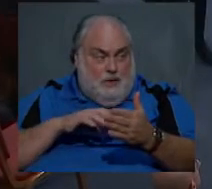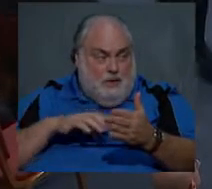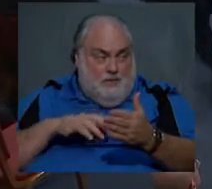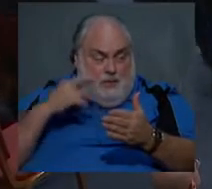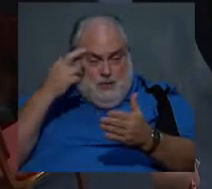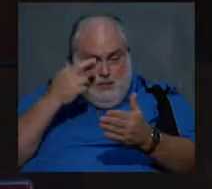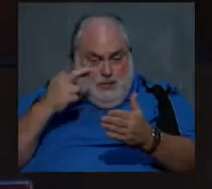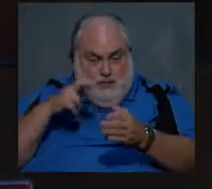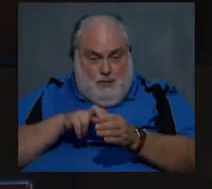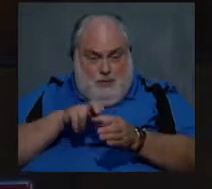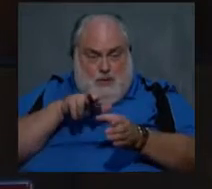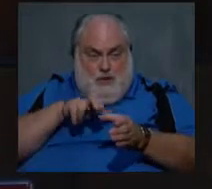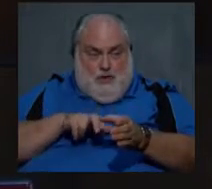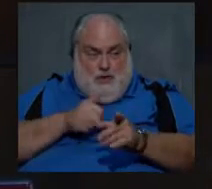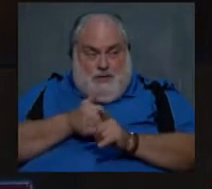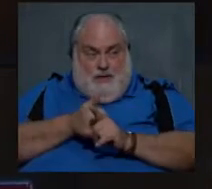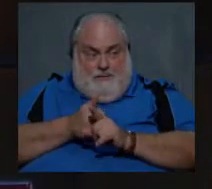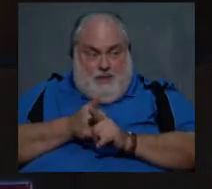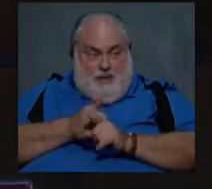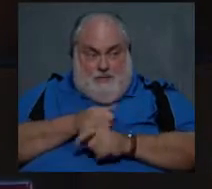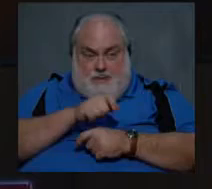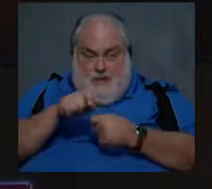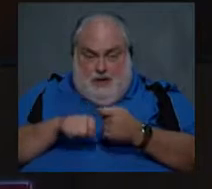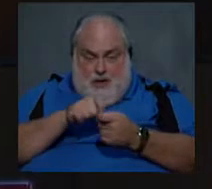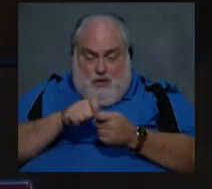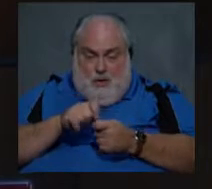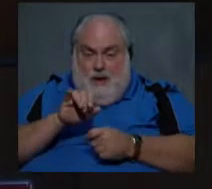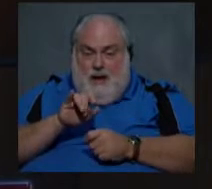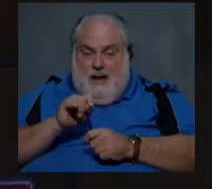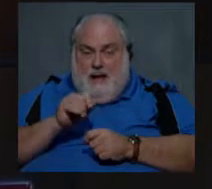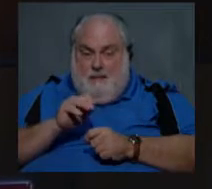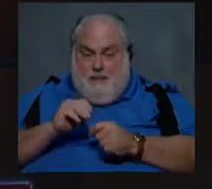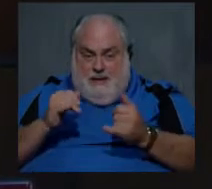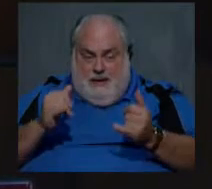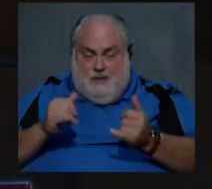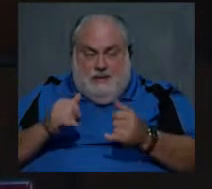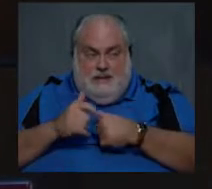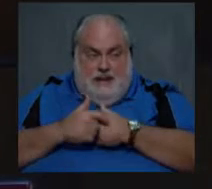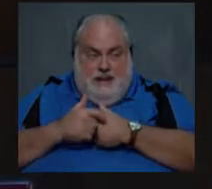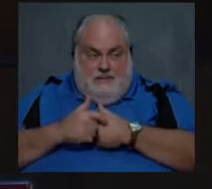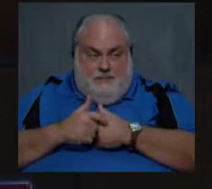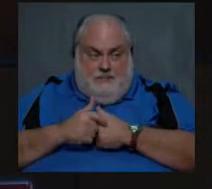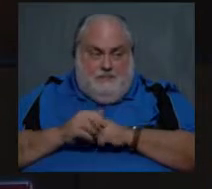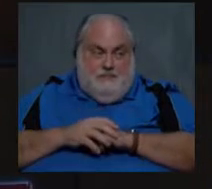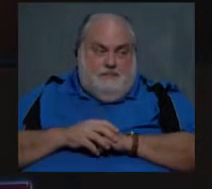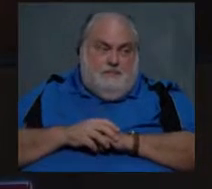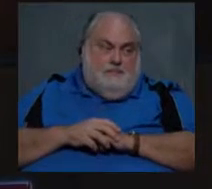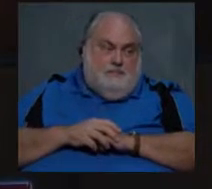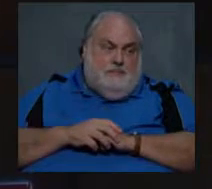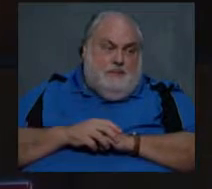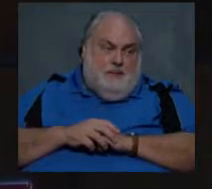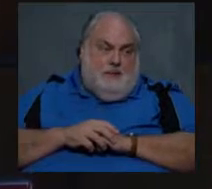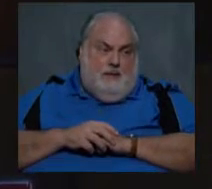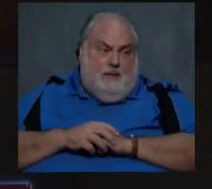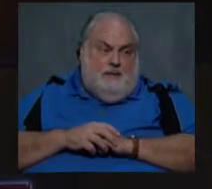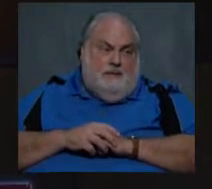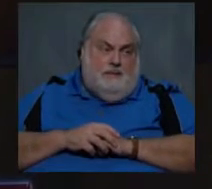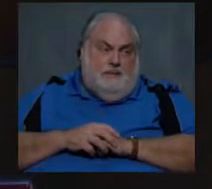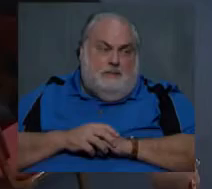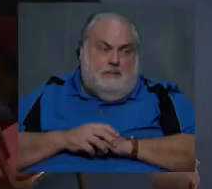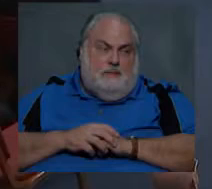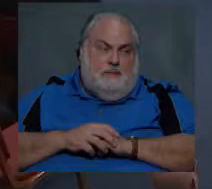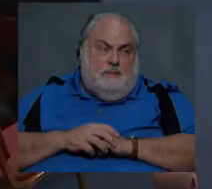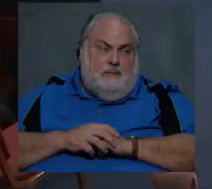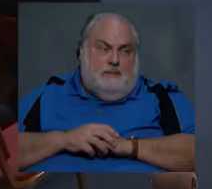reason to recuse yourself on one particular item, now's a good time to say so you can excuse yourself from voting on the consent